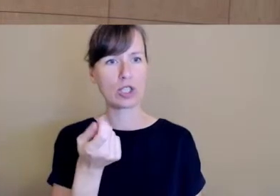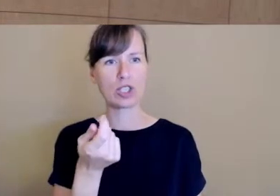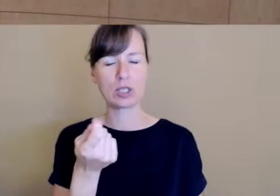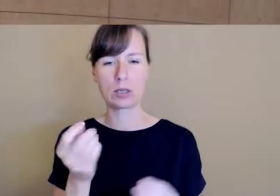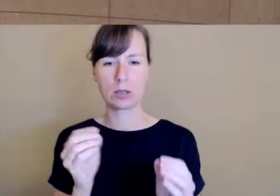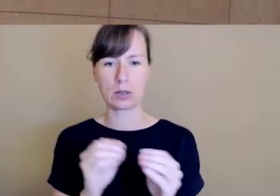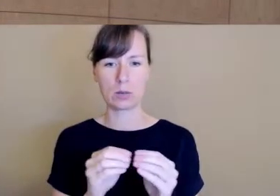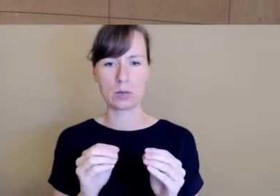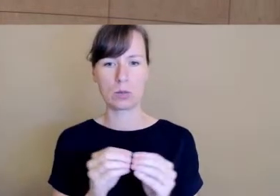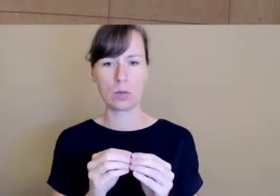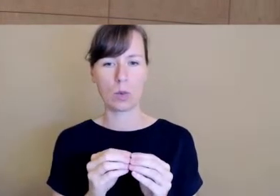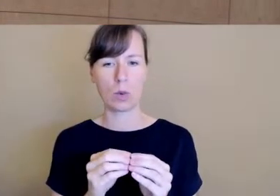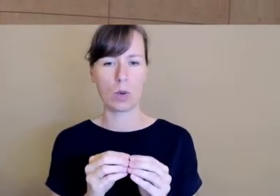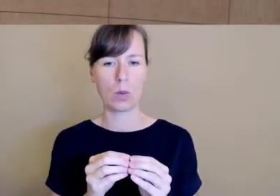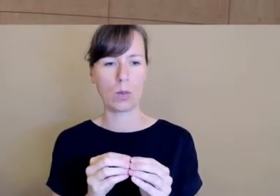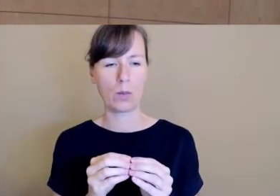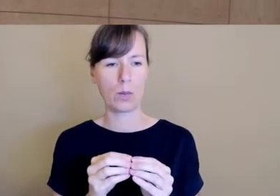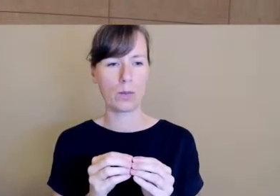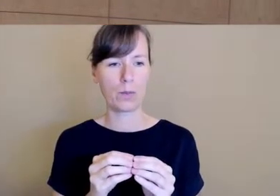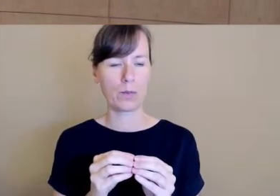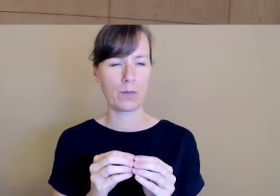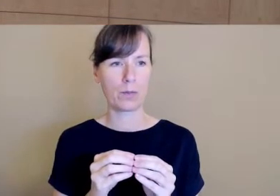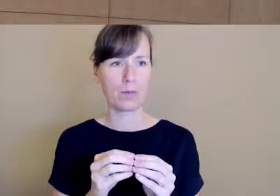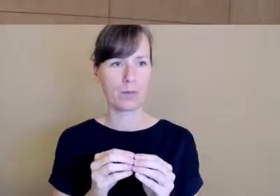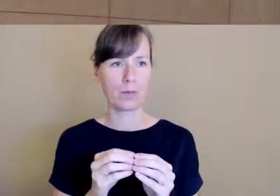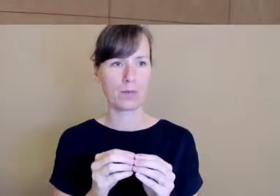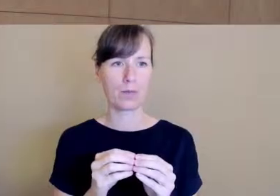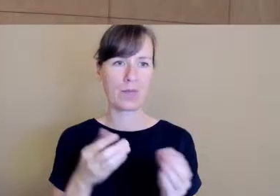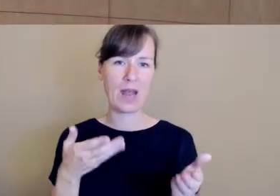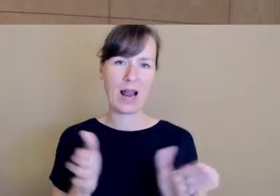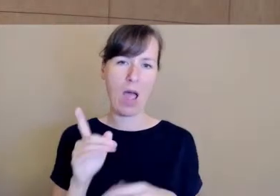least allowed for what you called option 2,